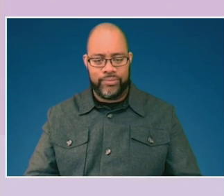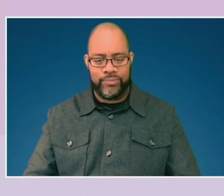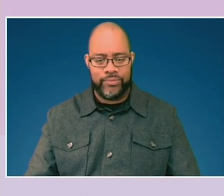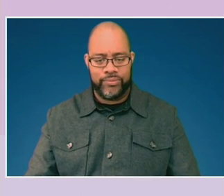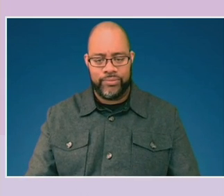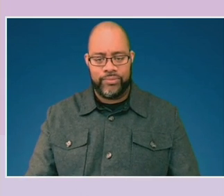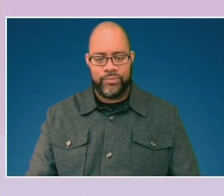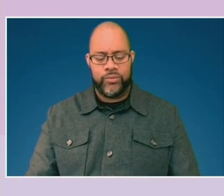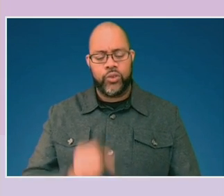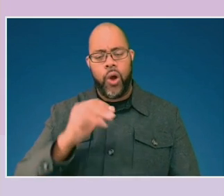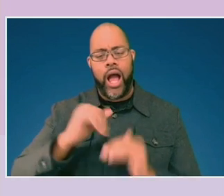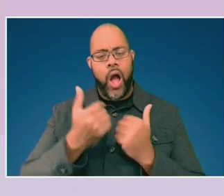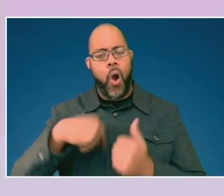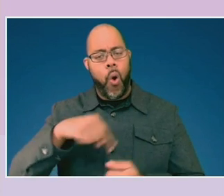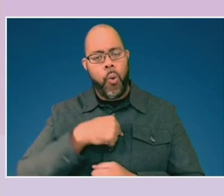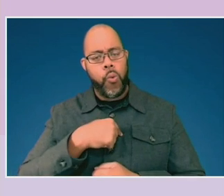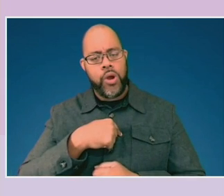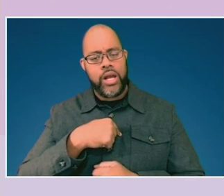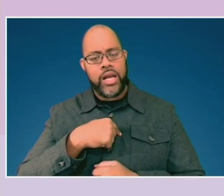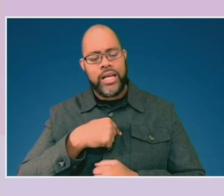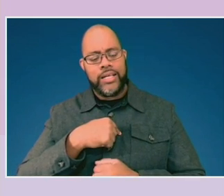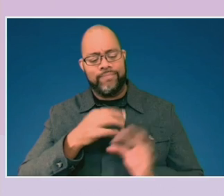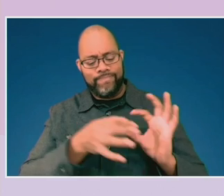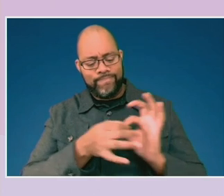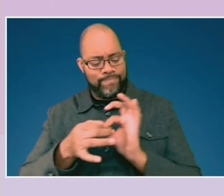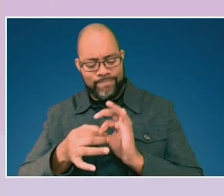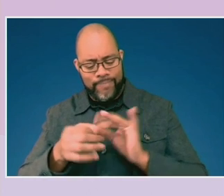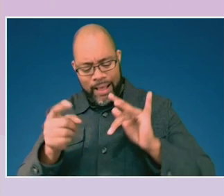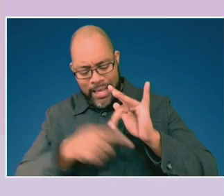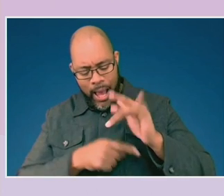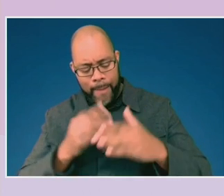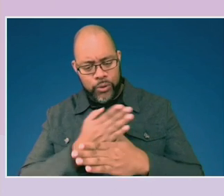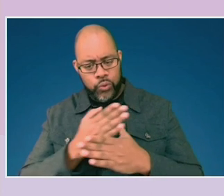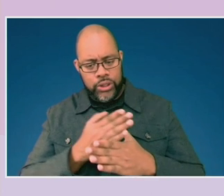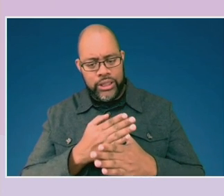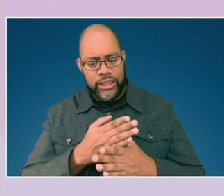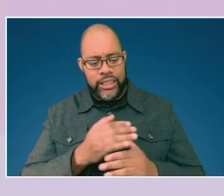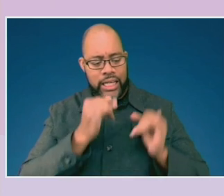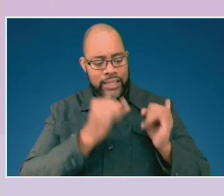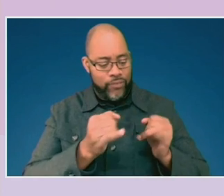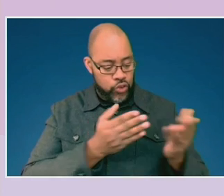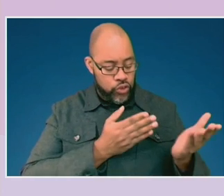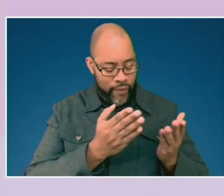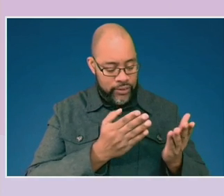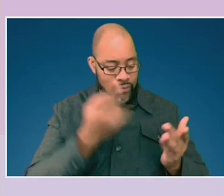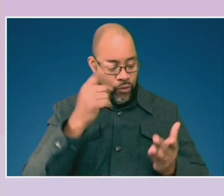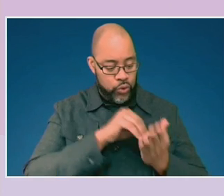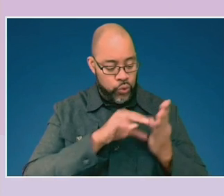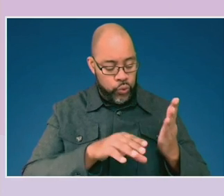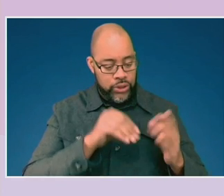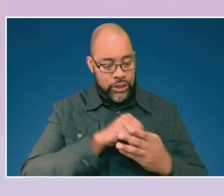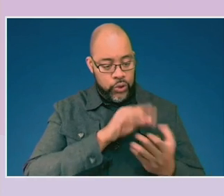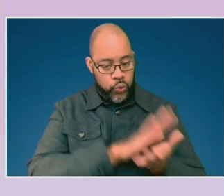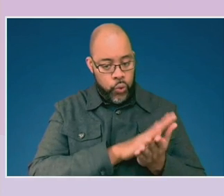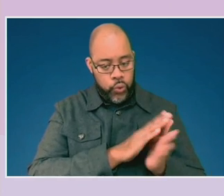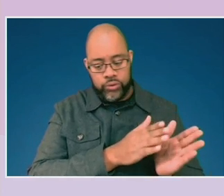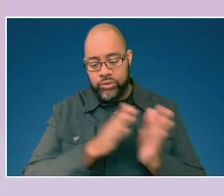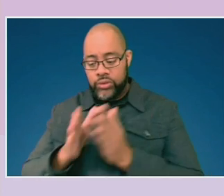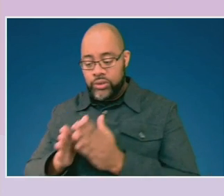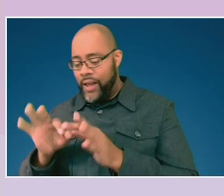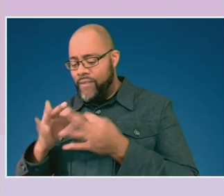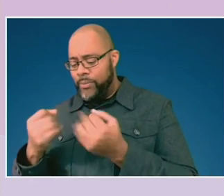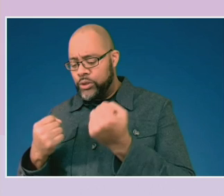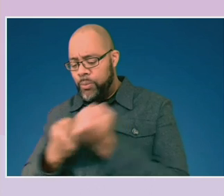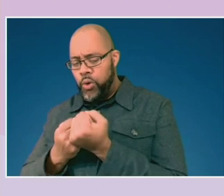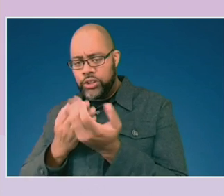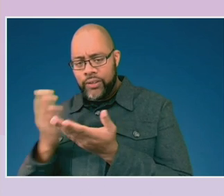So how are we bridging the gap between individual services for students in schools and family support